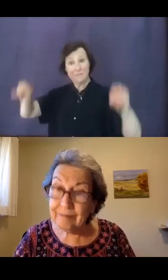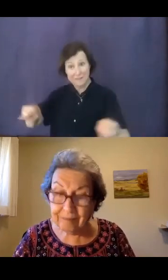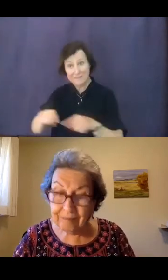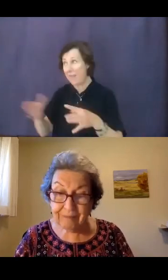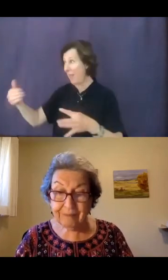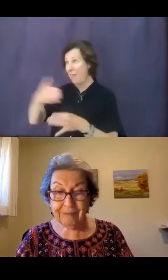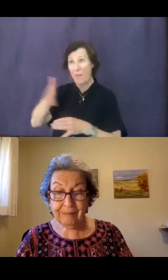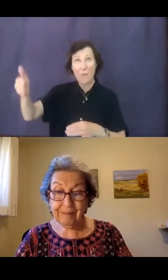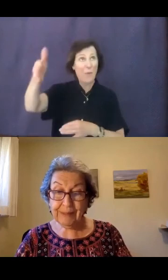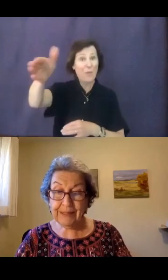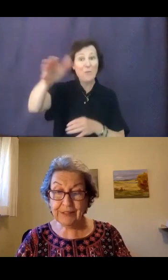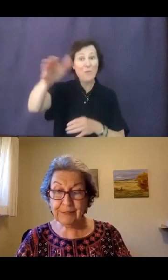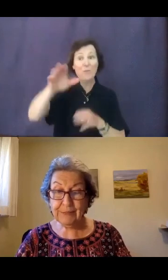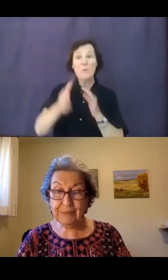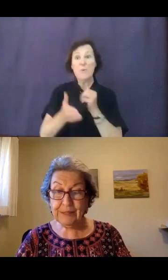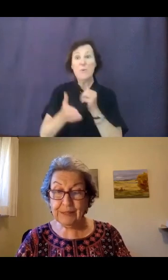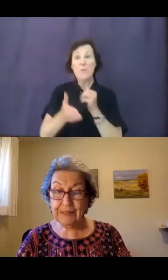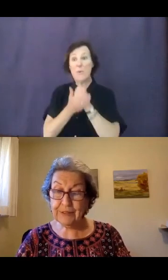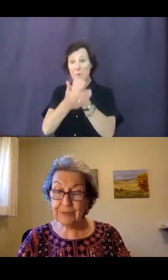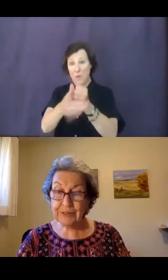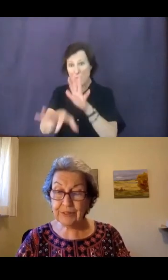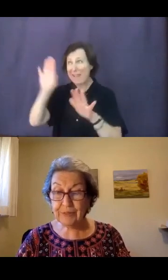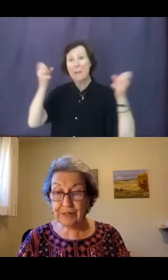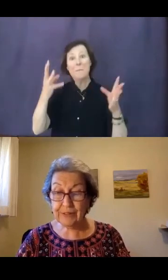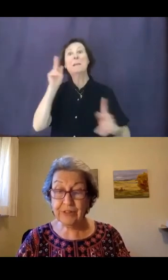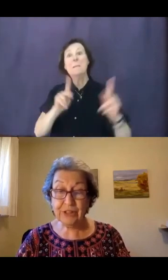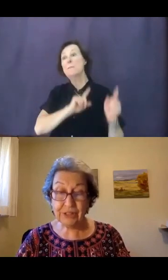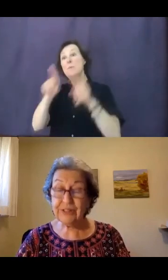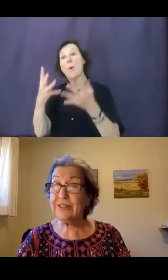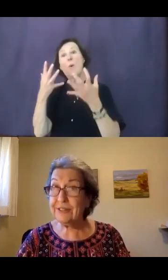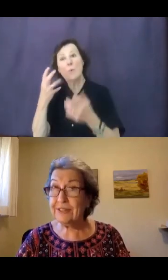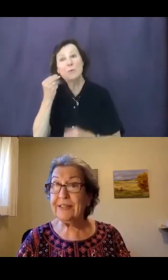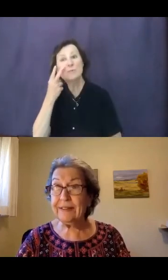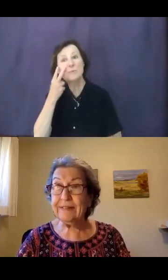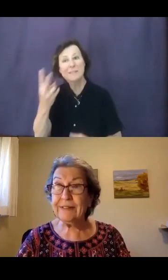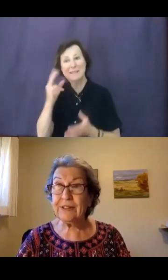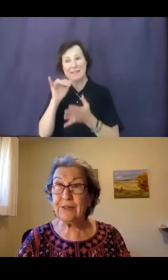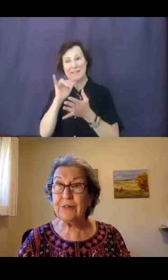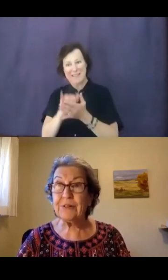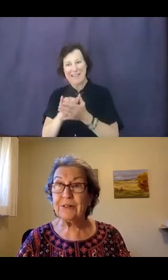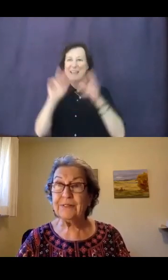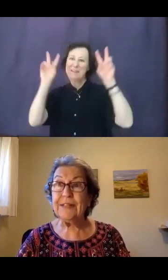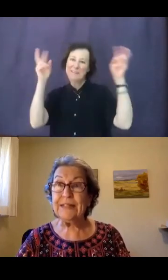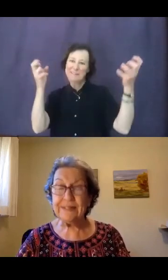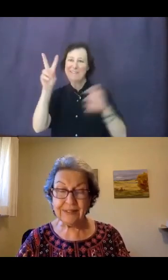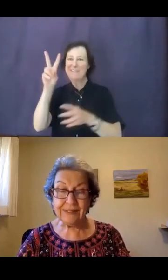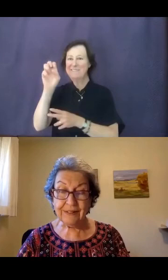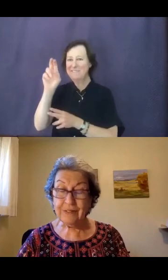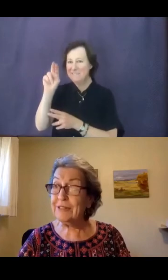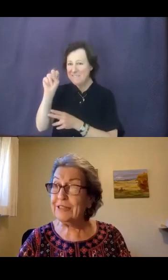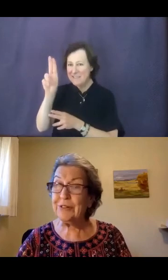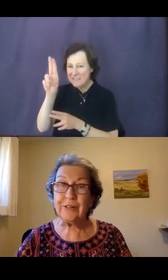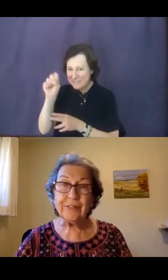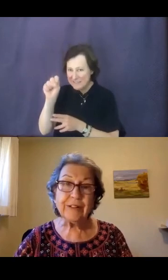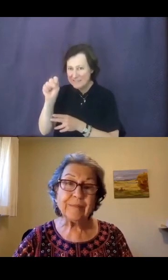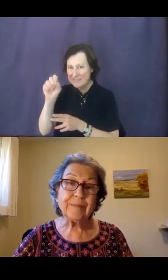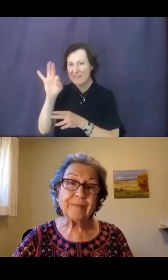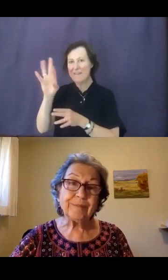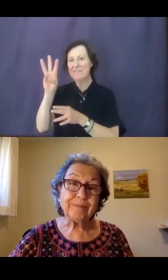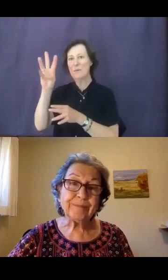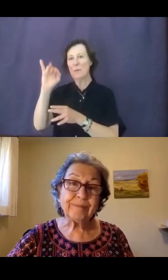it, because many tourists go there just to see the so-called Venus of Willendorf.